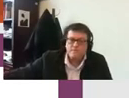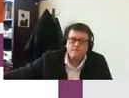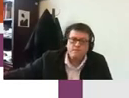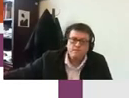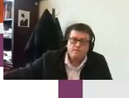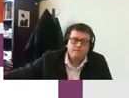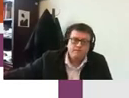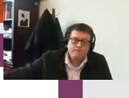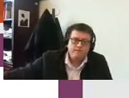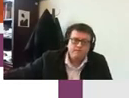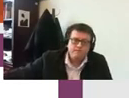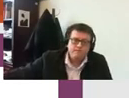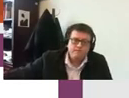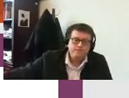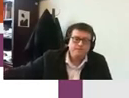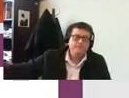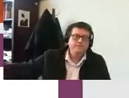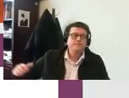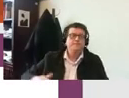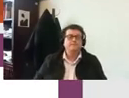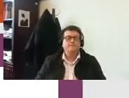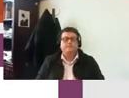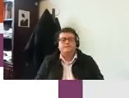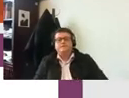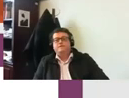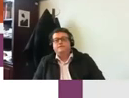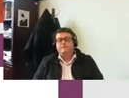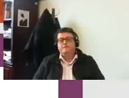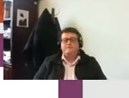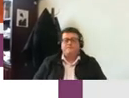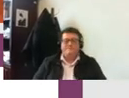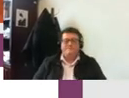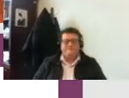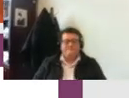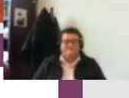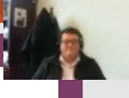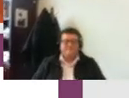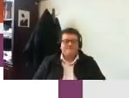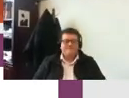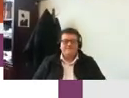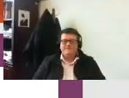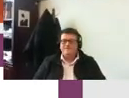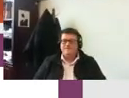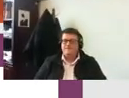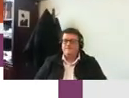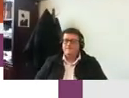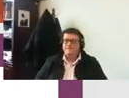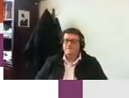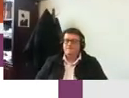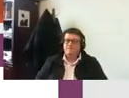sure. Okay, so everybody was going to get a refresher course now on the Adult Protection Act